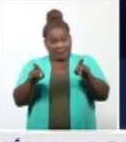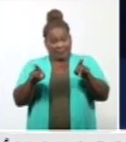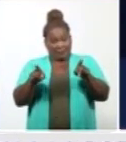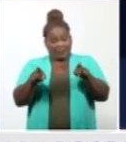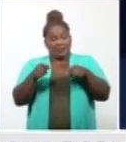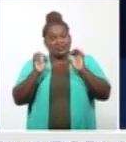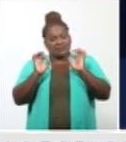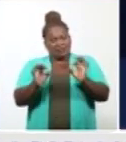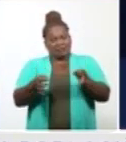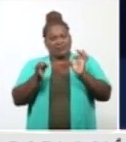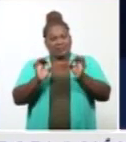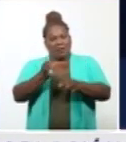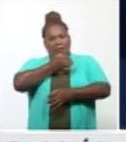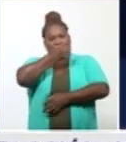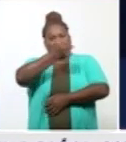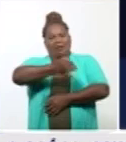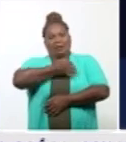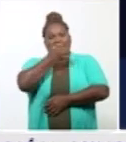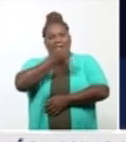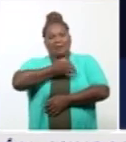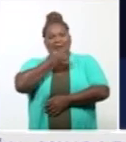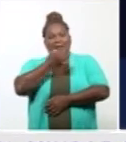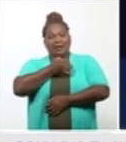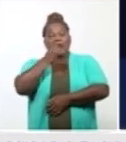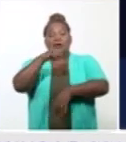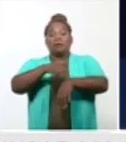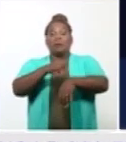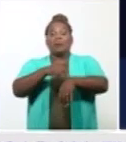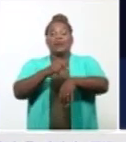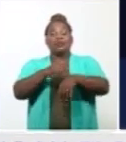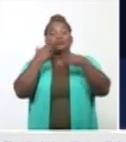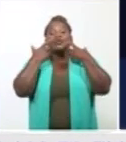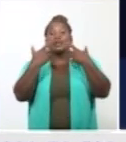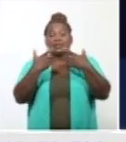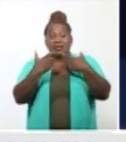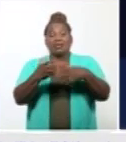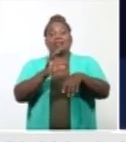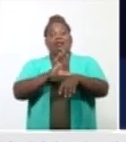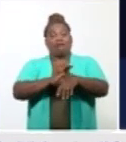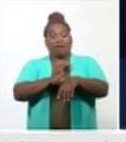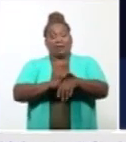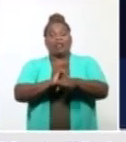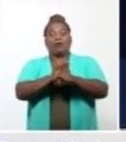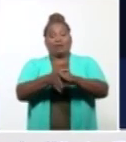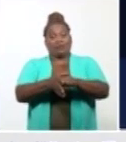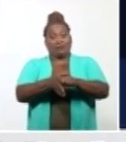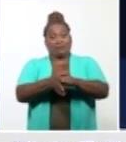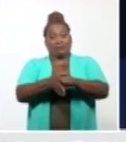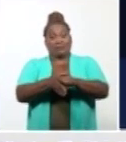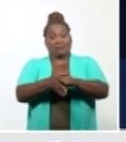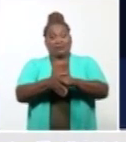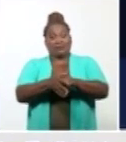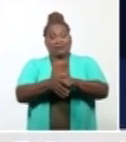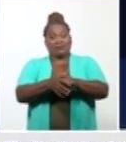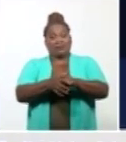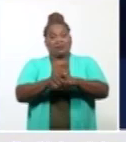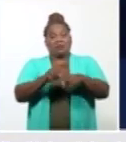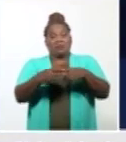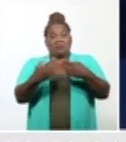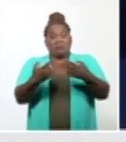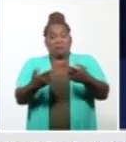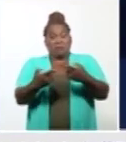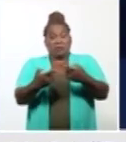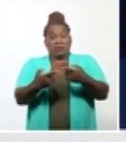always with keeping the correct social distancing, some people without face